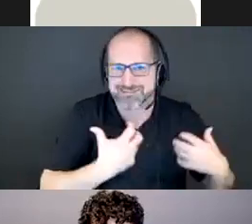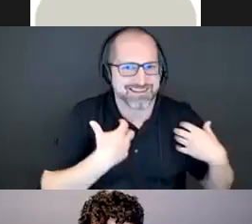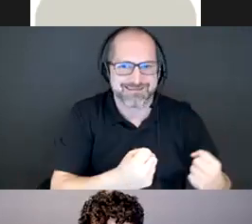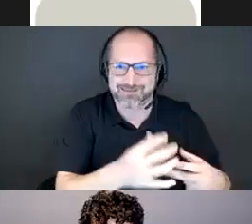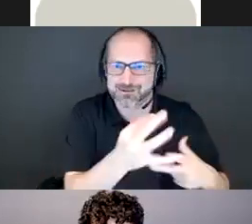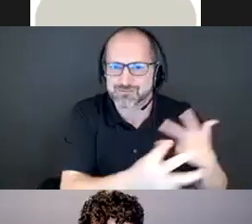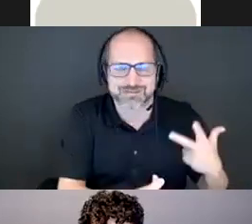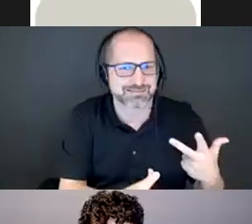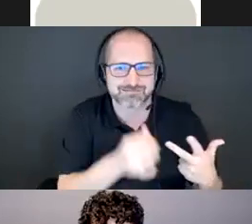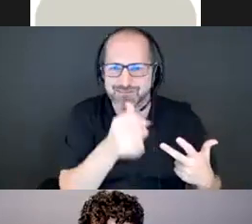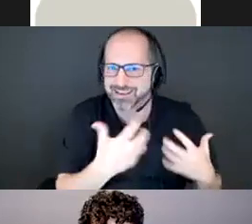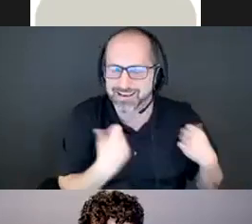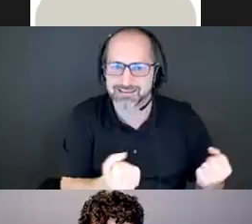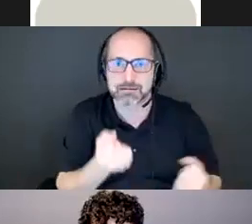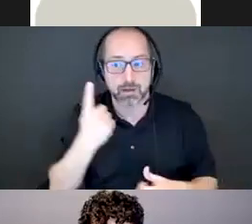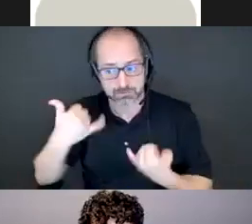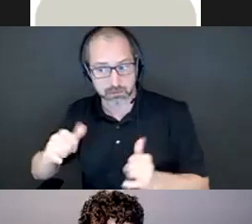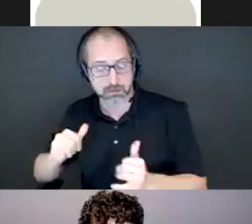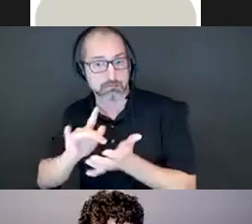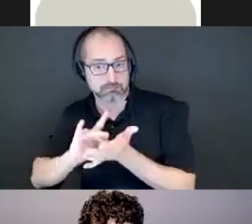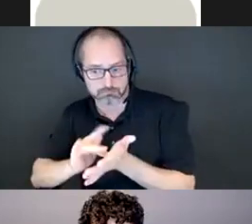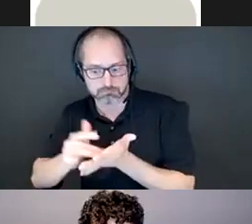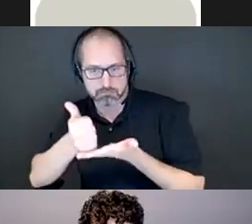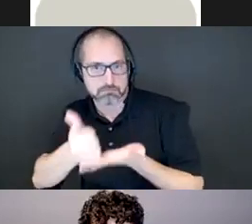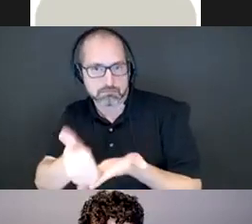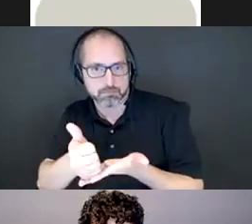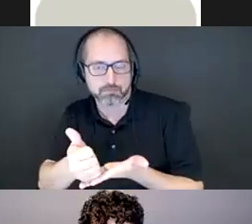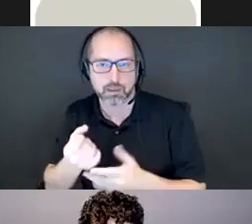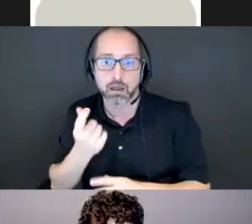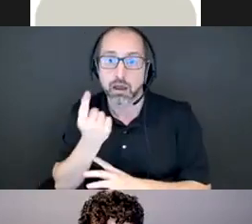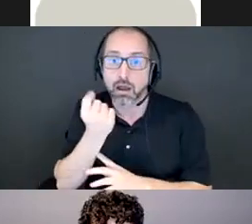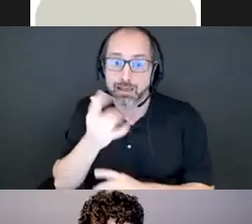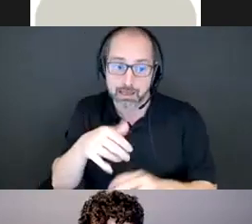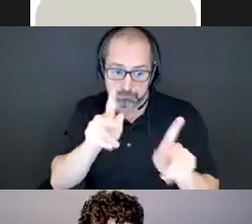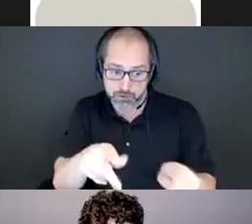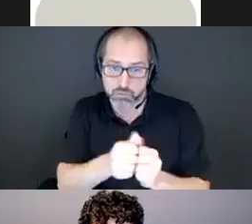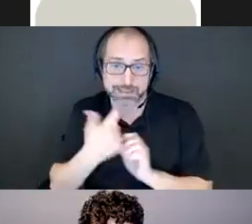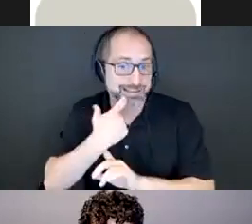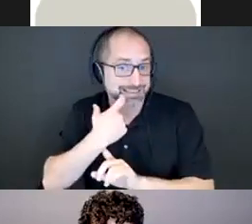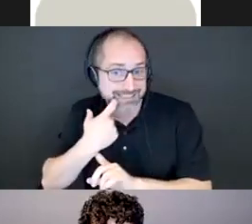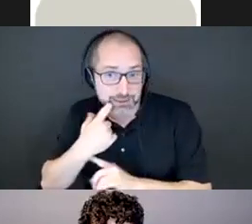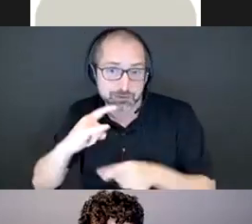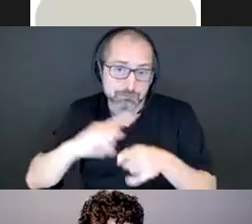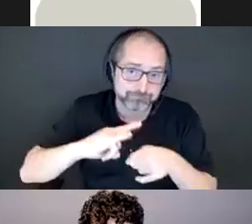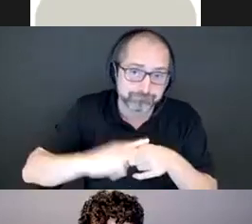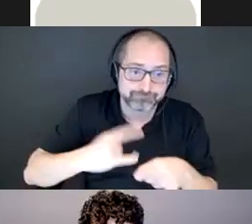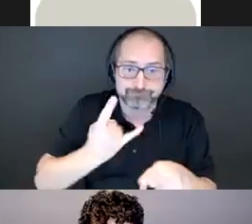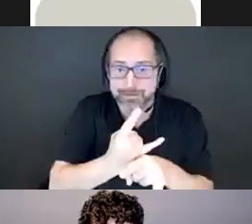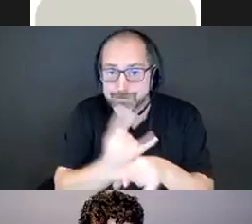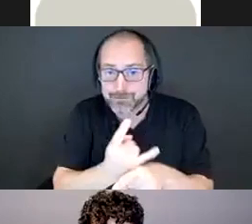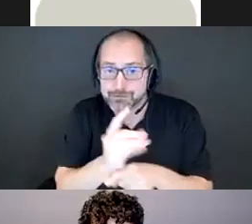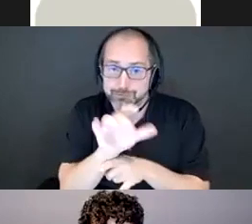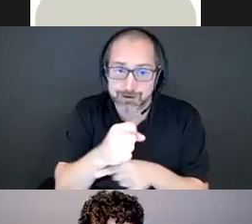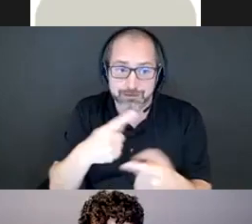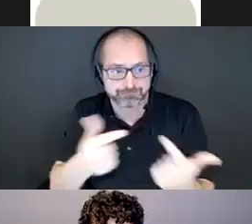lifestyle choices. But with people with addictions, there is a systemic there's systemic stigma,